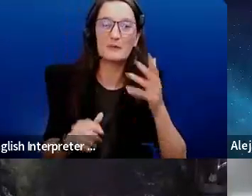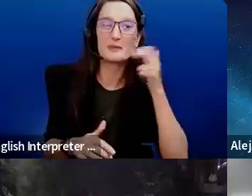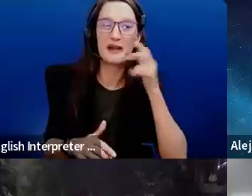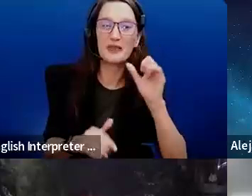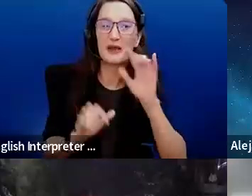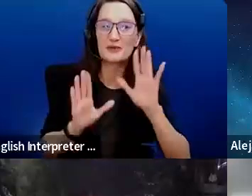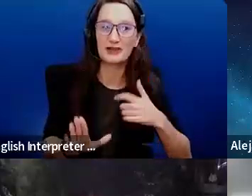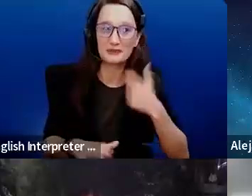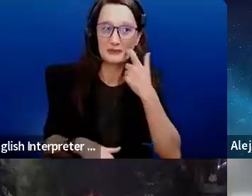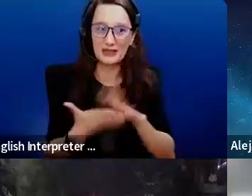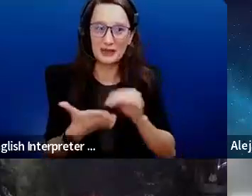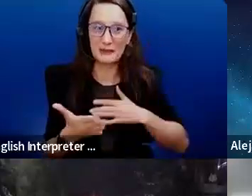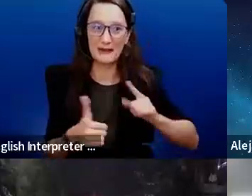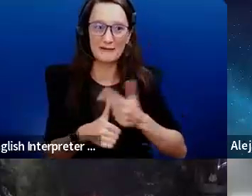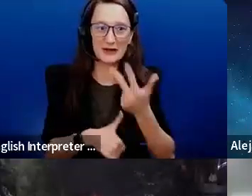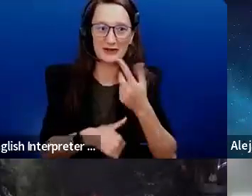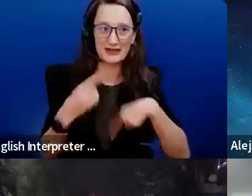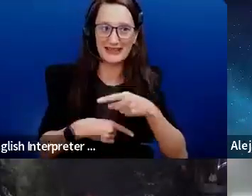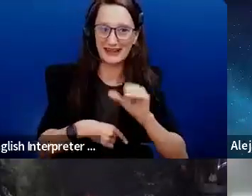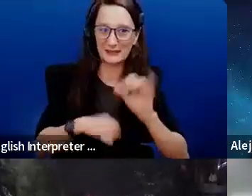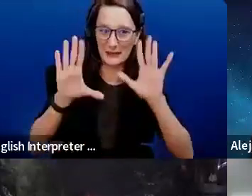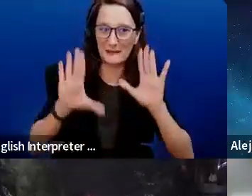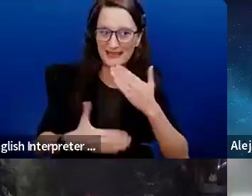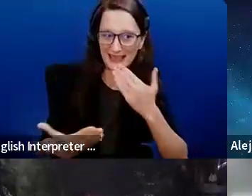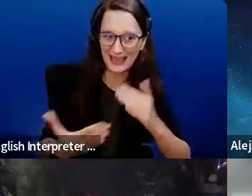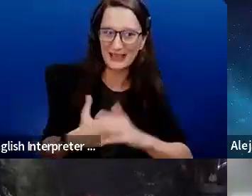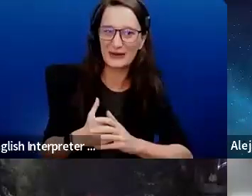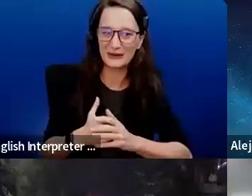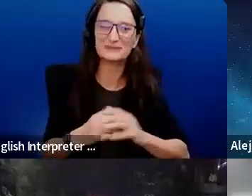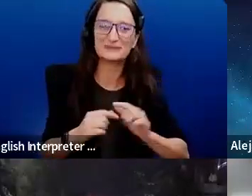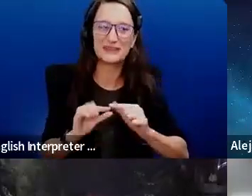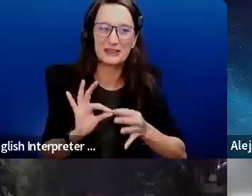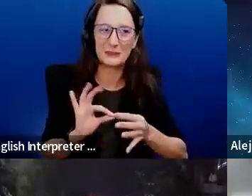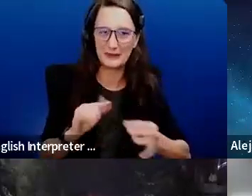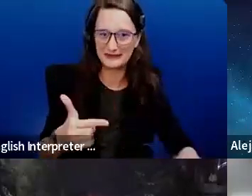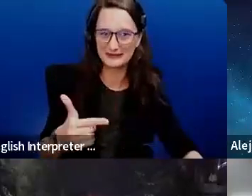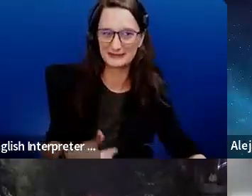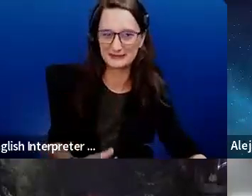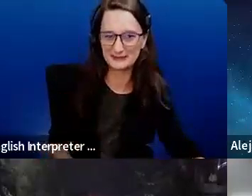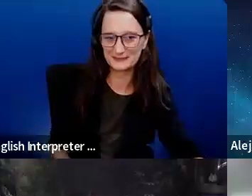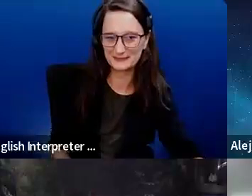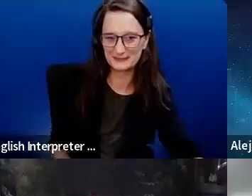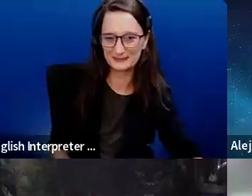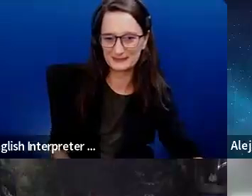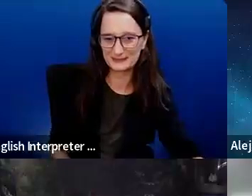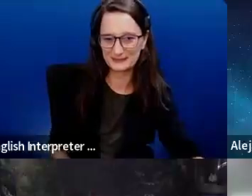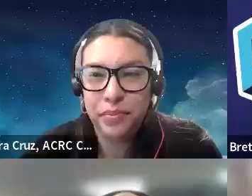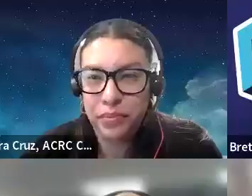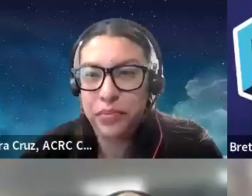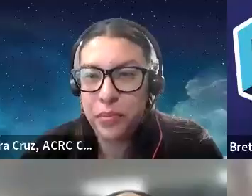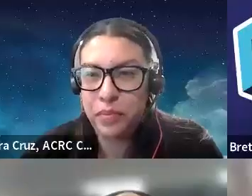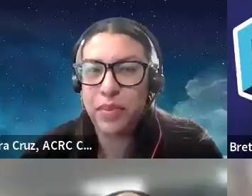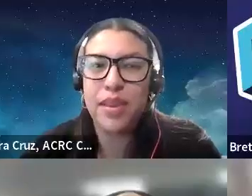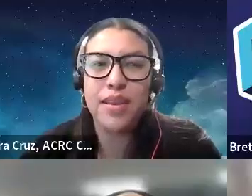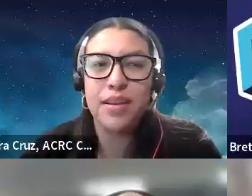3 signs. Amazing. Thank you for that. That was really cool. And Jordan, thank you so much. And everyone involved with the Alta Regional